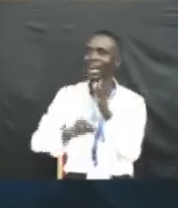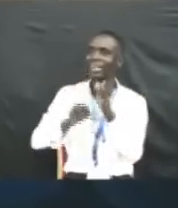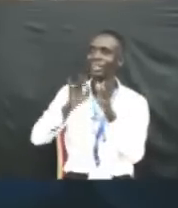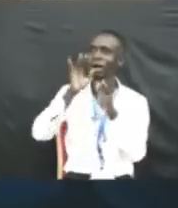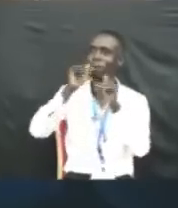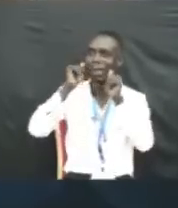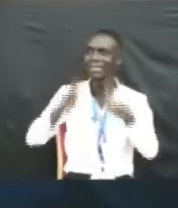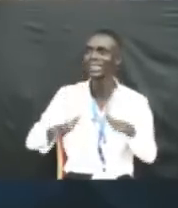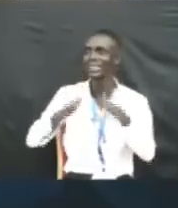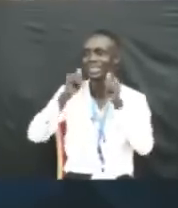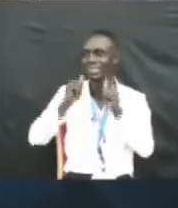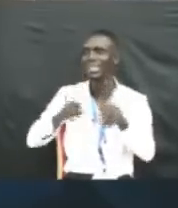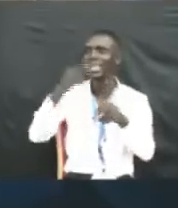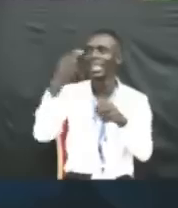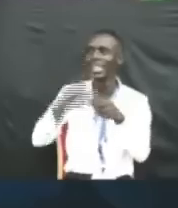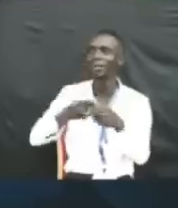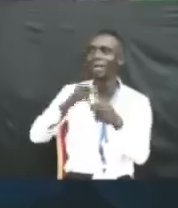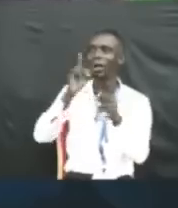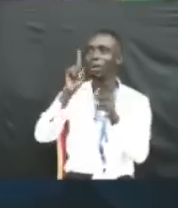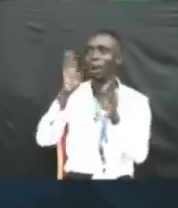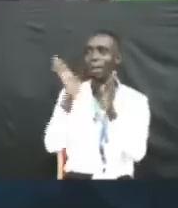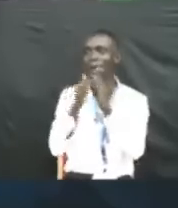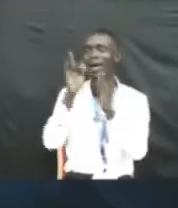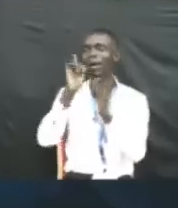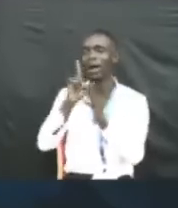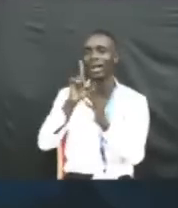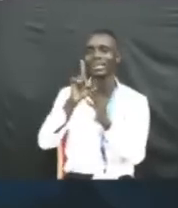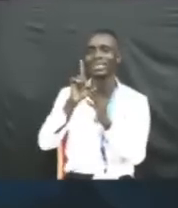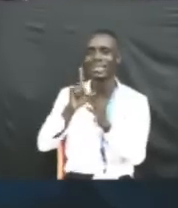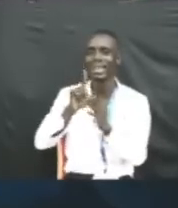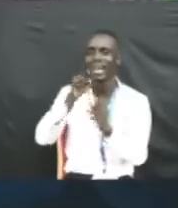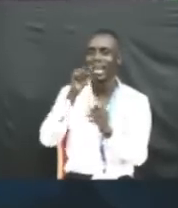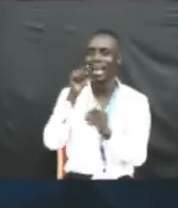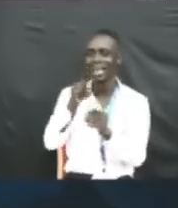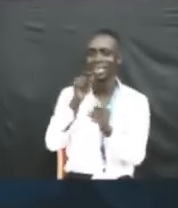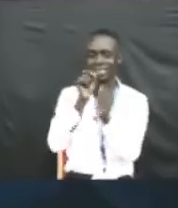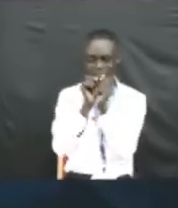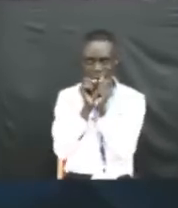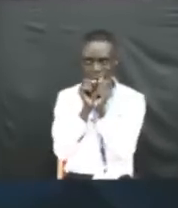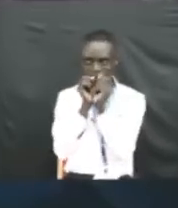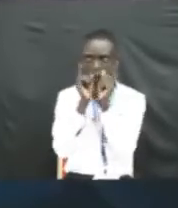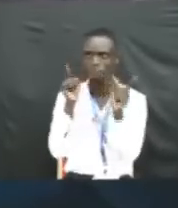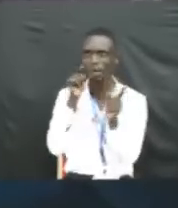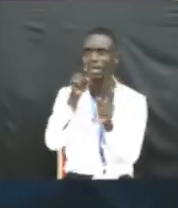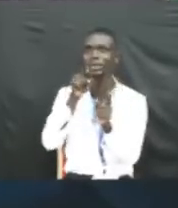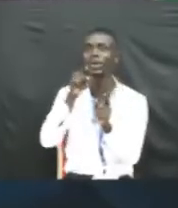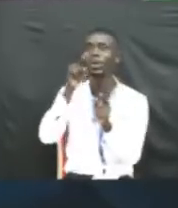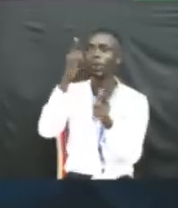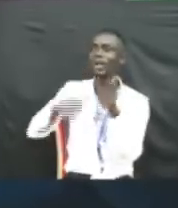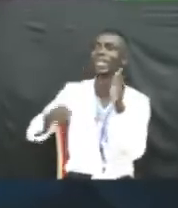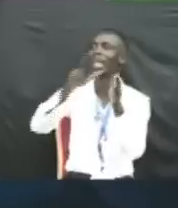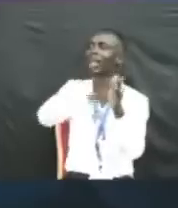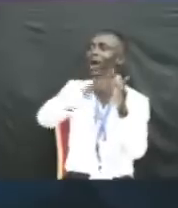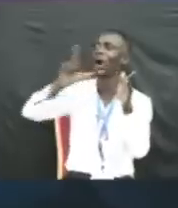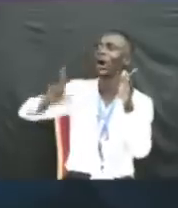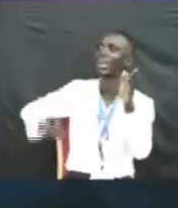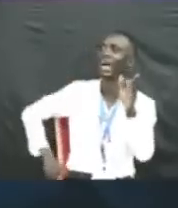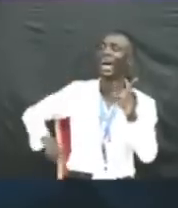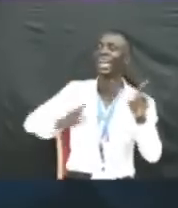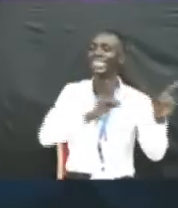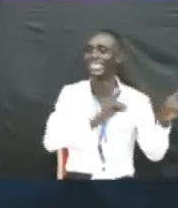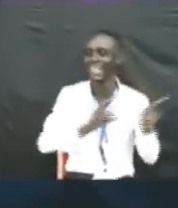Count your blessings. Name them one by one. And it won't surprise you what the